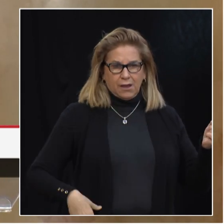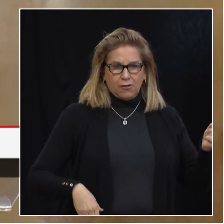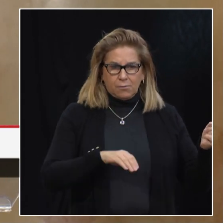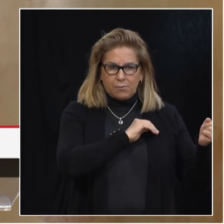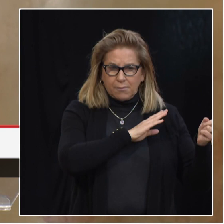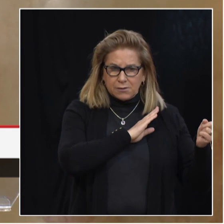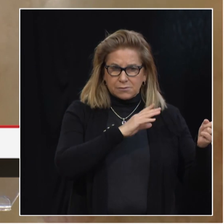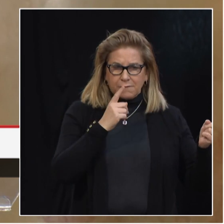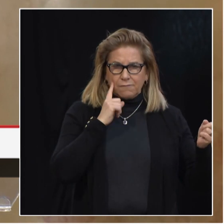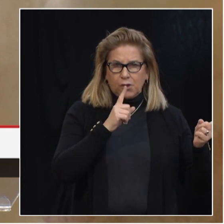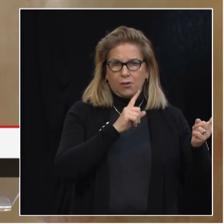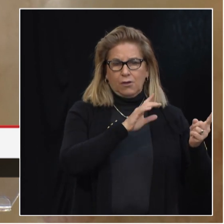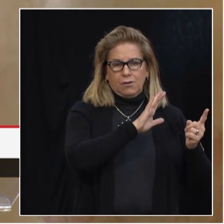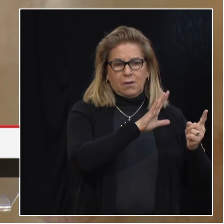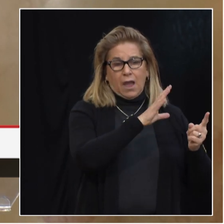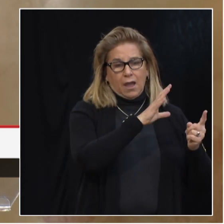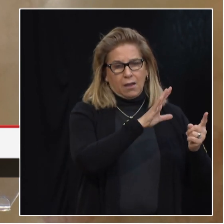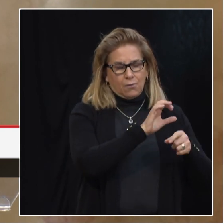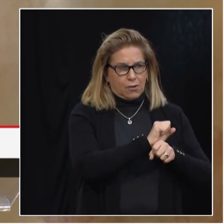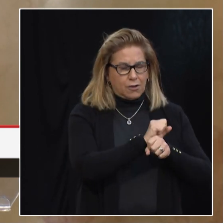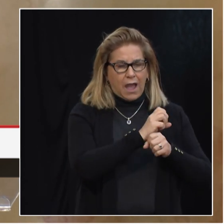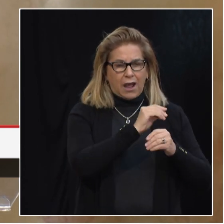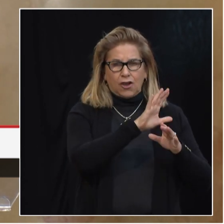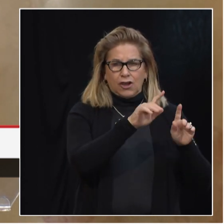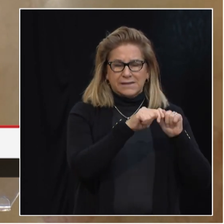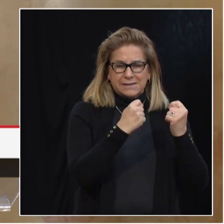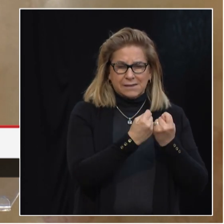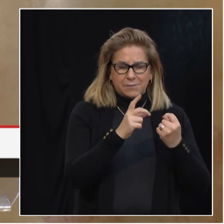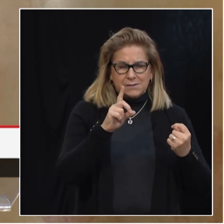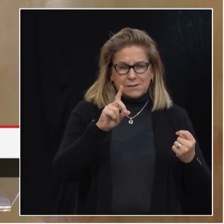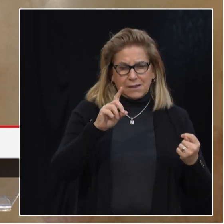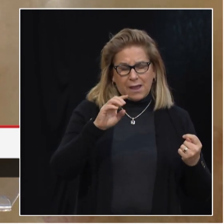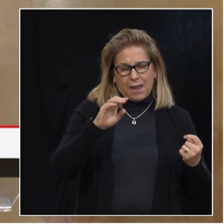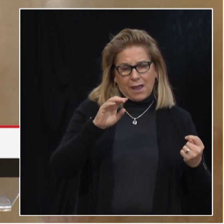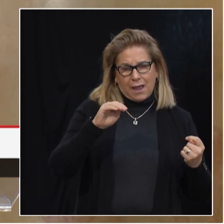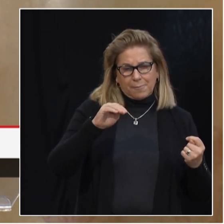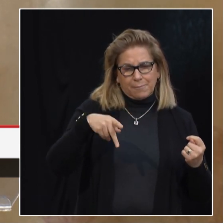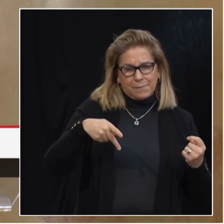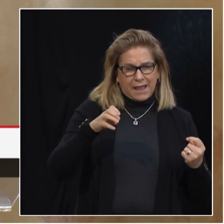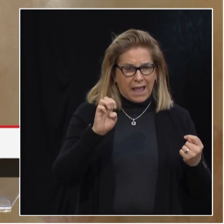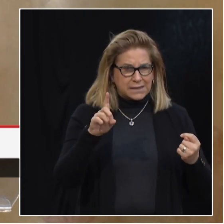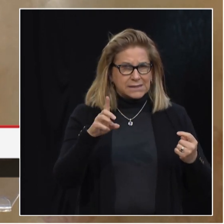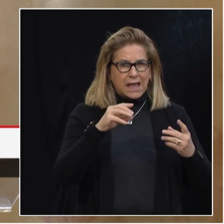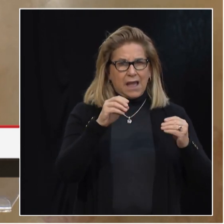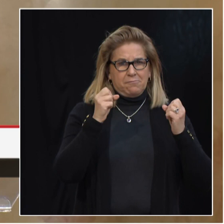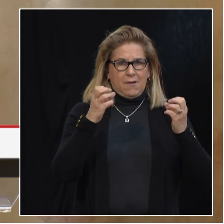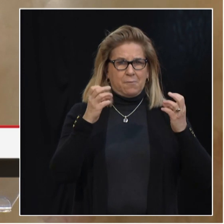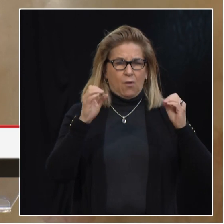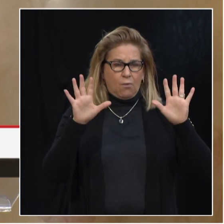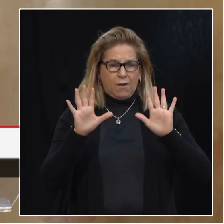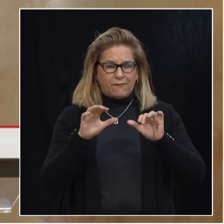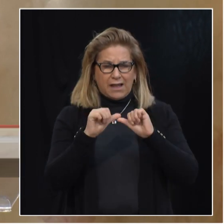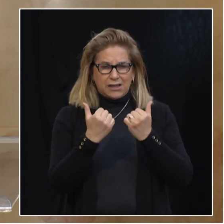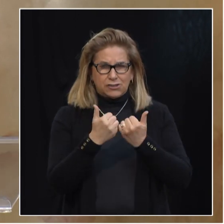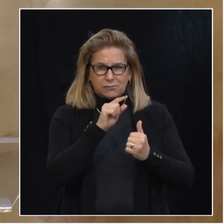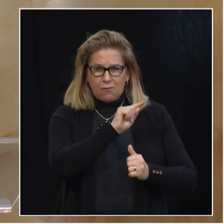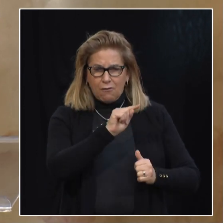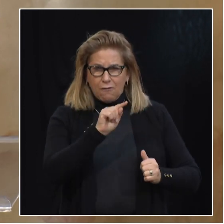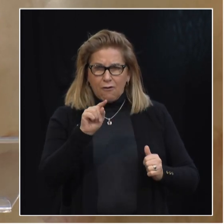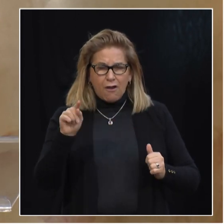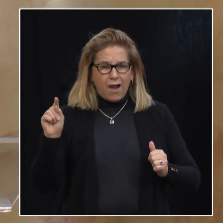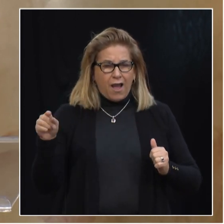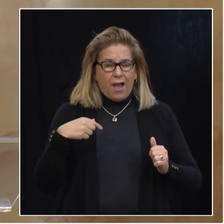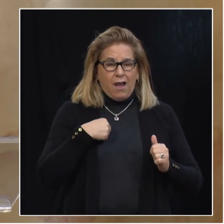at DMHED, and the great people who work within all the agencies that are represented today for your efforts to ensure that the District of Columbia's economic